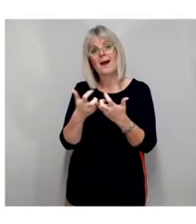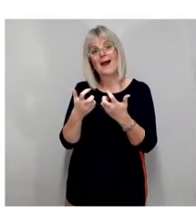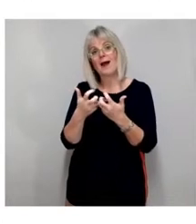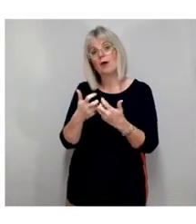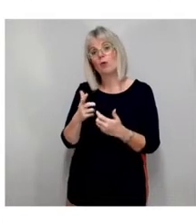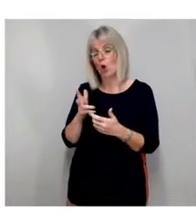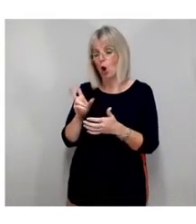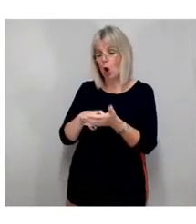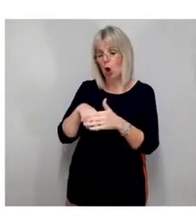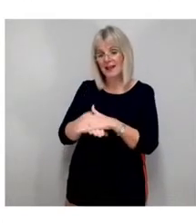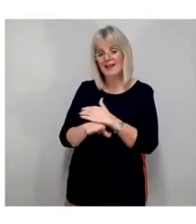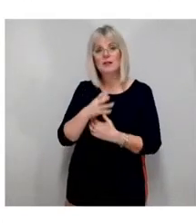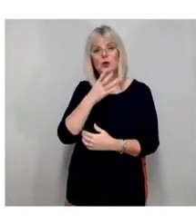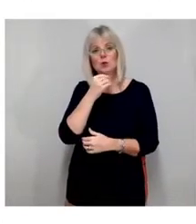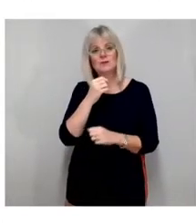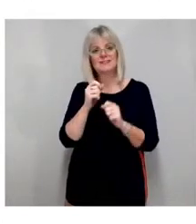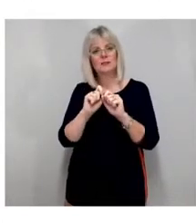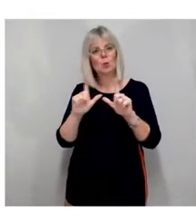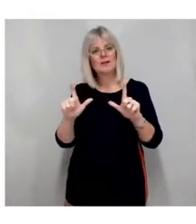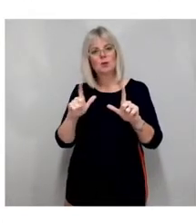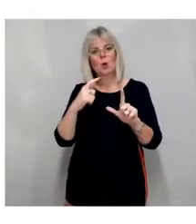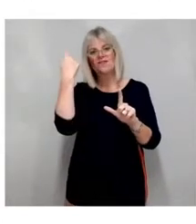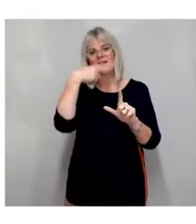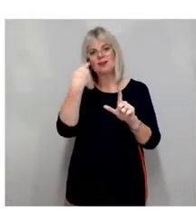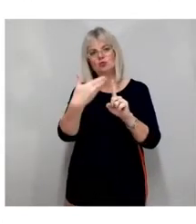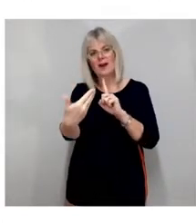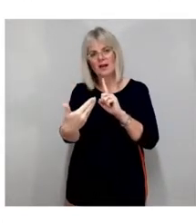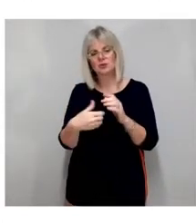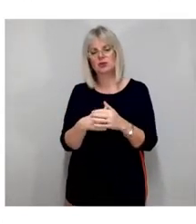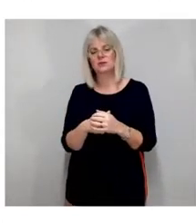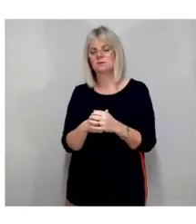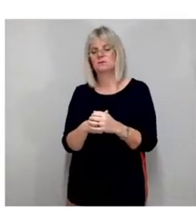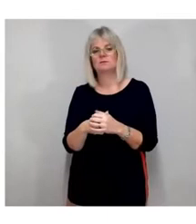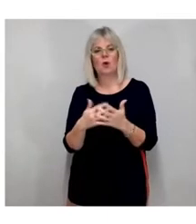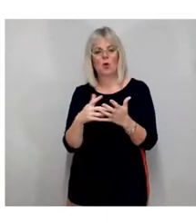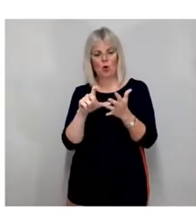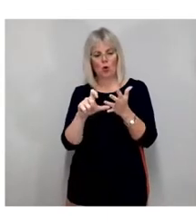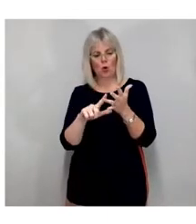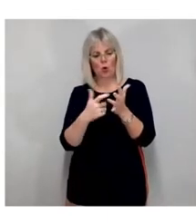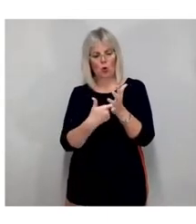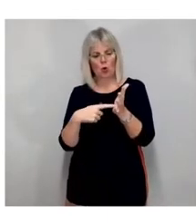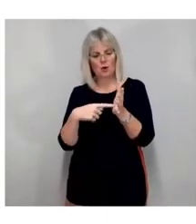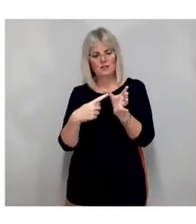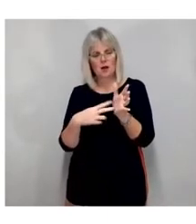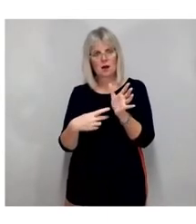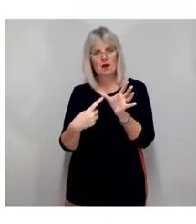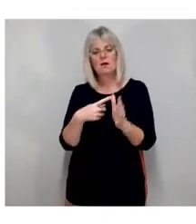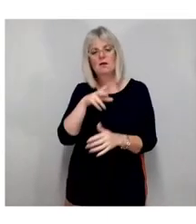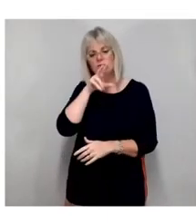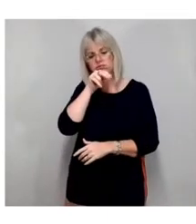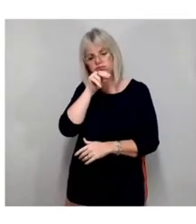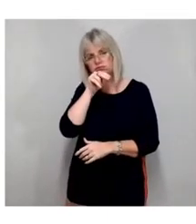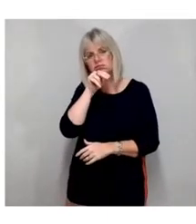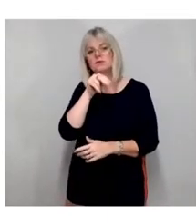recognition, how he uses Cortana, our virtual voice agent, to install Visual Studio on stage. And then he